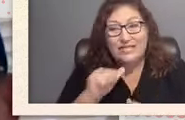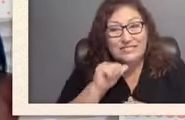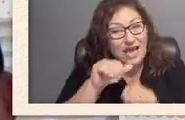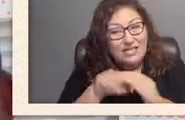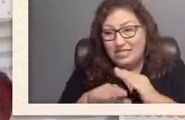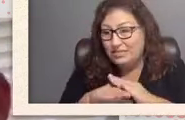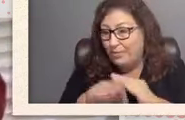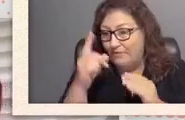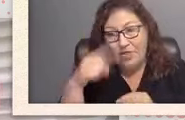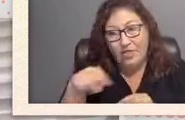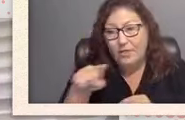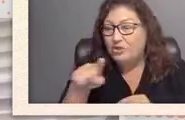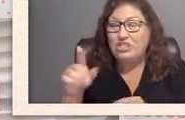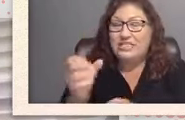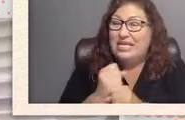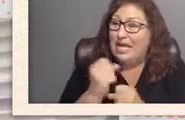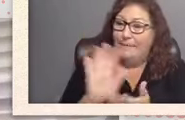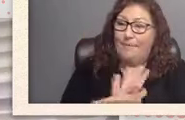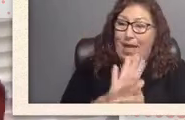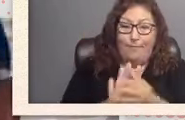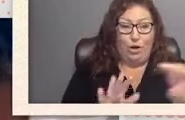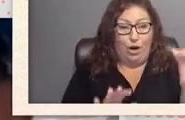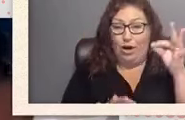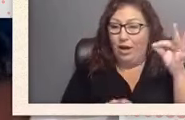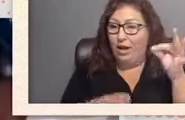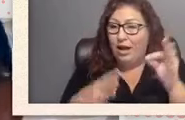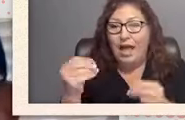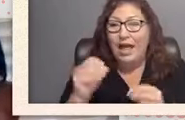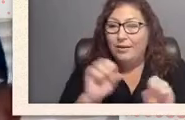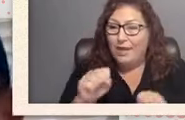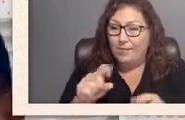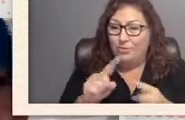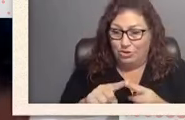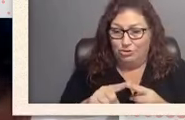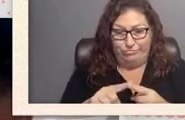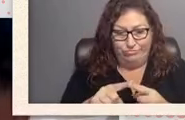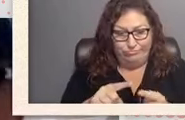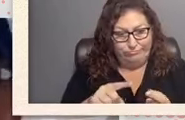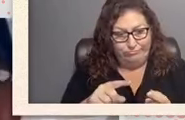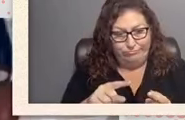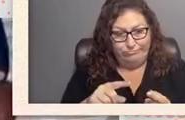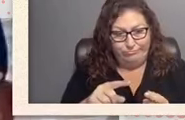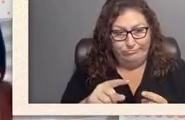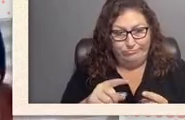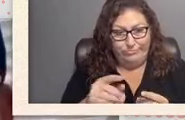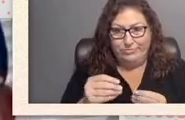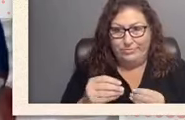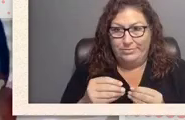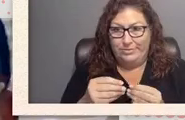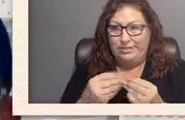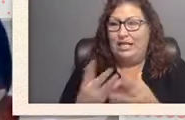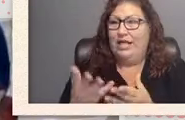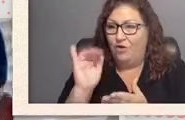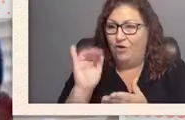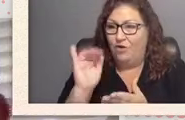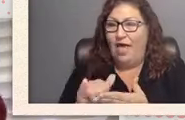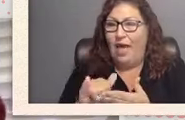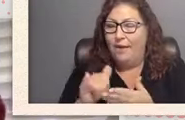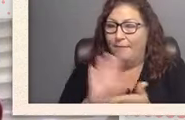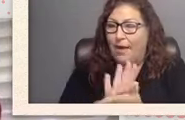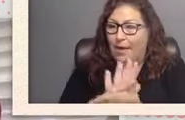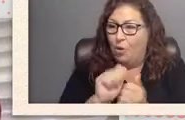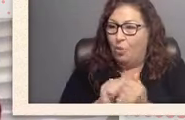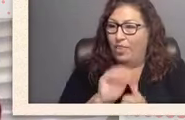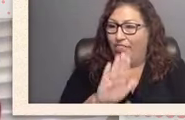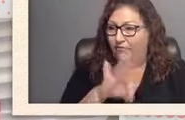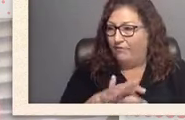a piece of paper and to be able to deliver that piece of paper with their expressions on it. So, hey, Debbie or